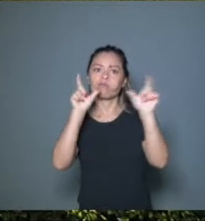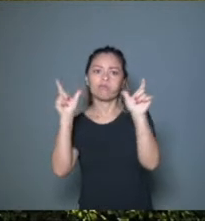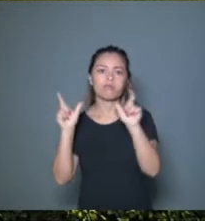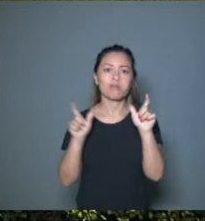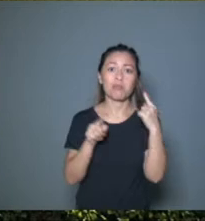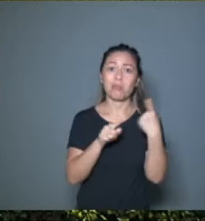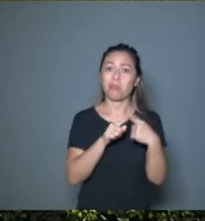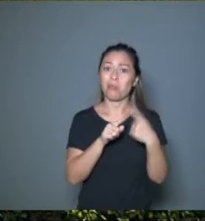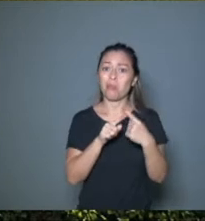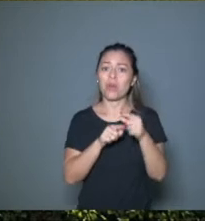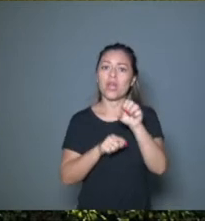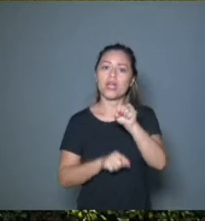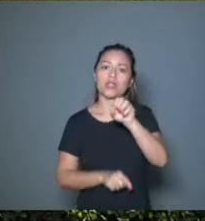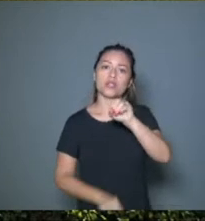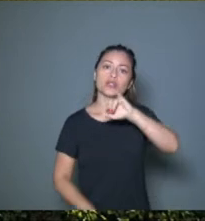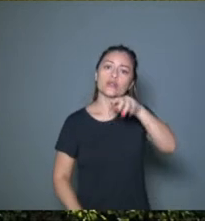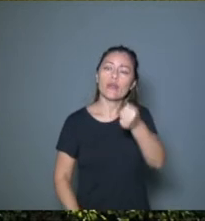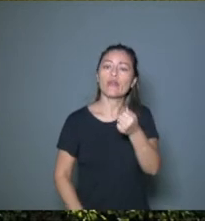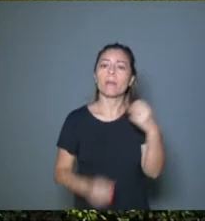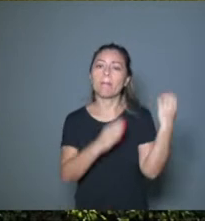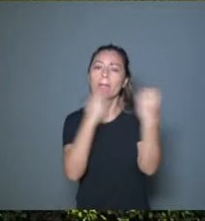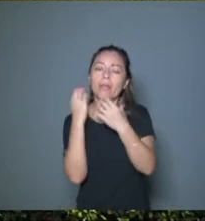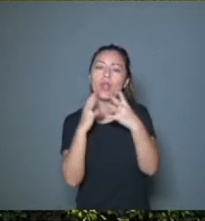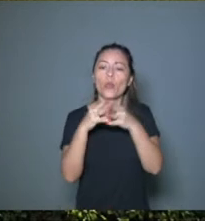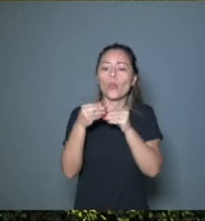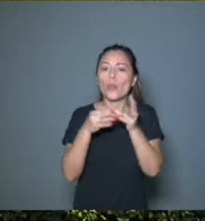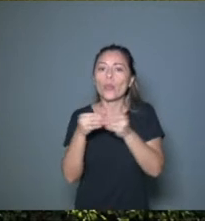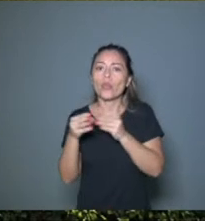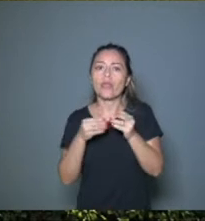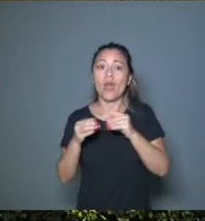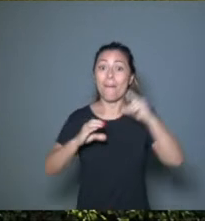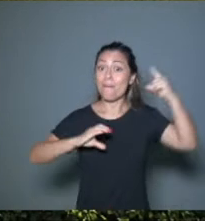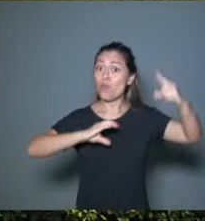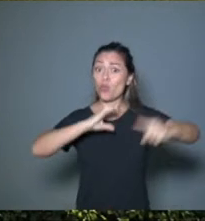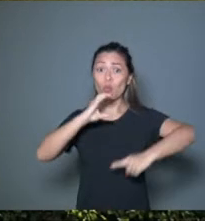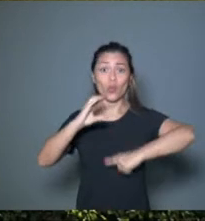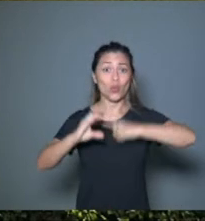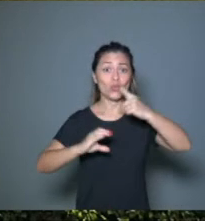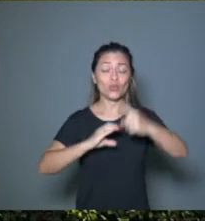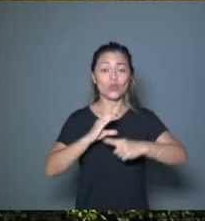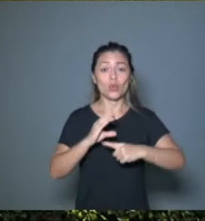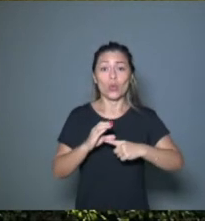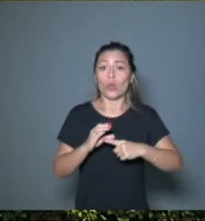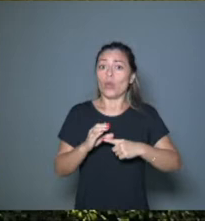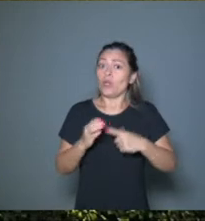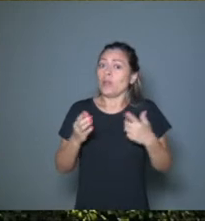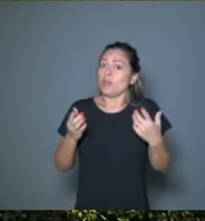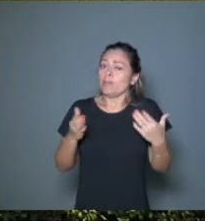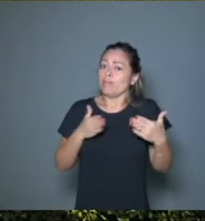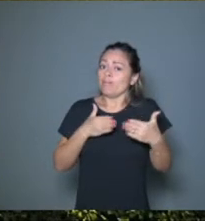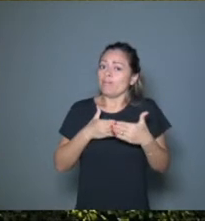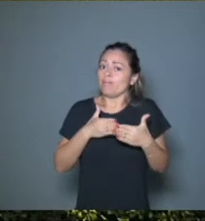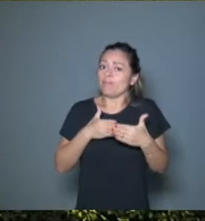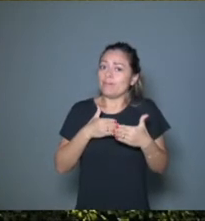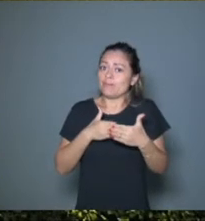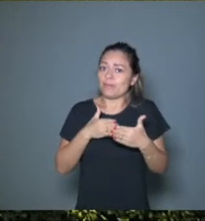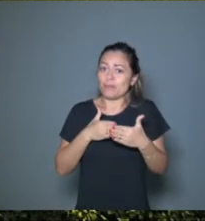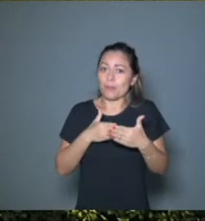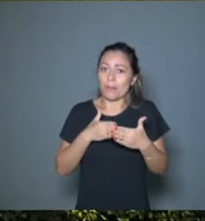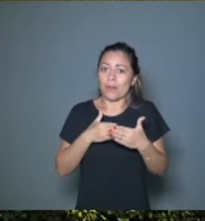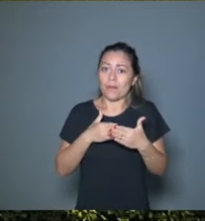to pay attention to that. The soybean, corn, and cotton supply in the world today